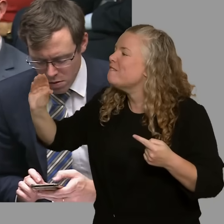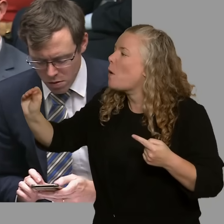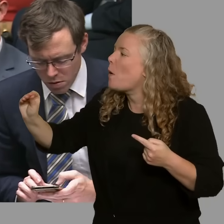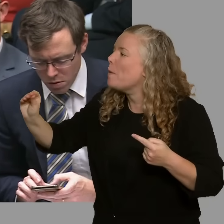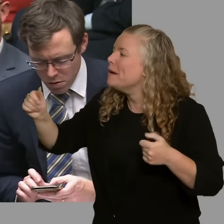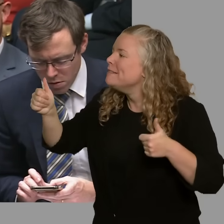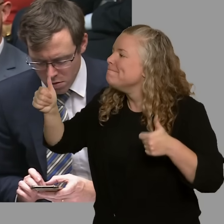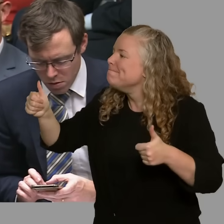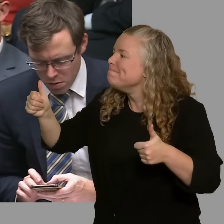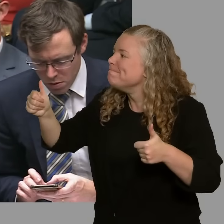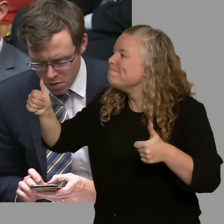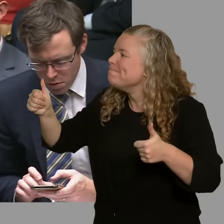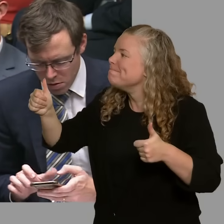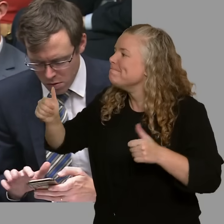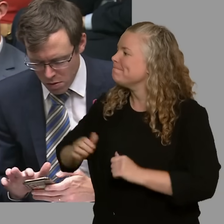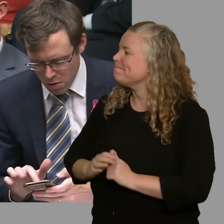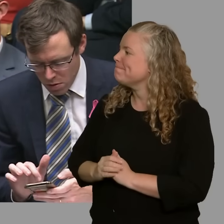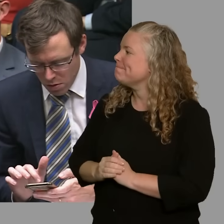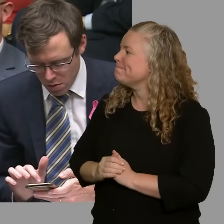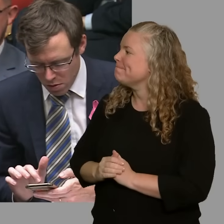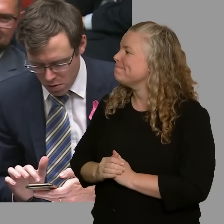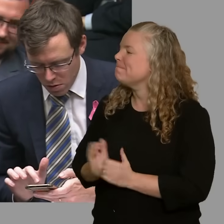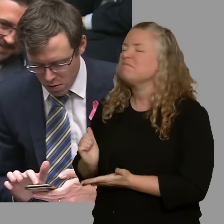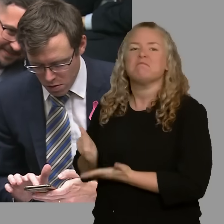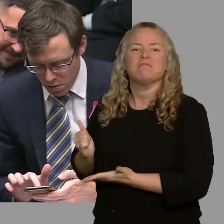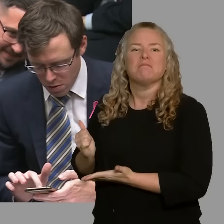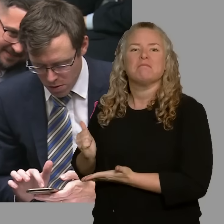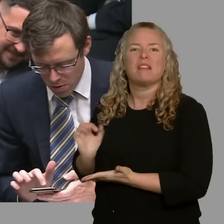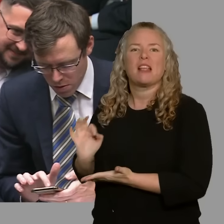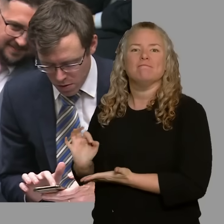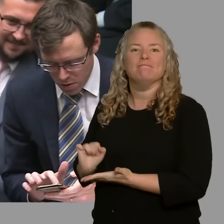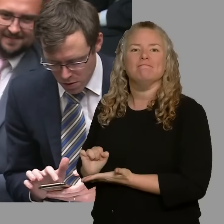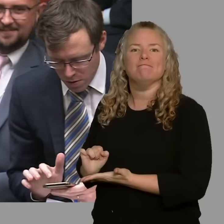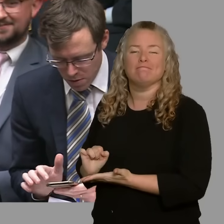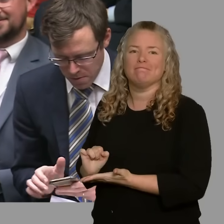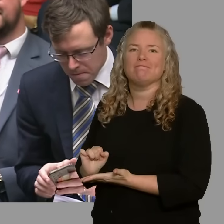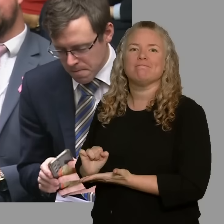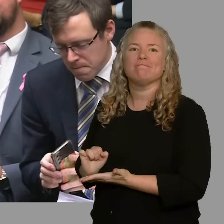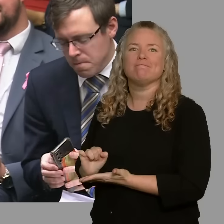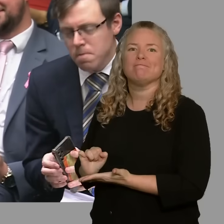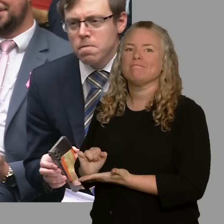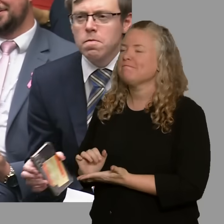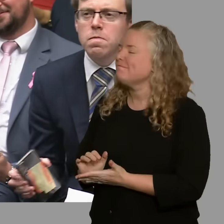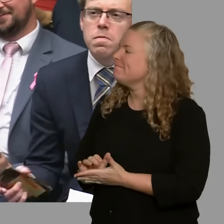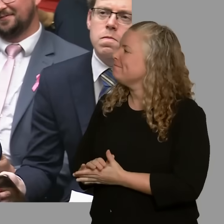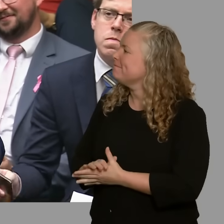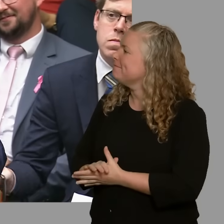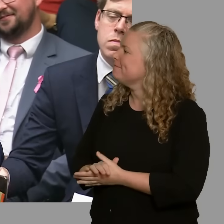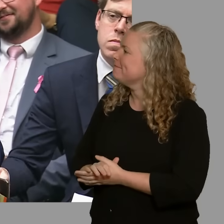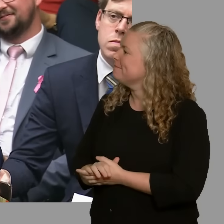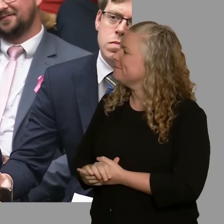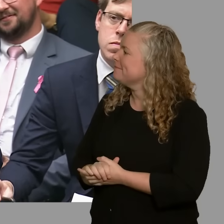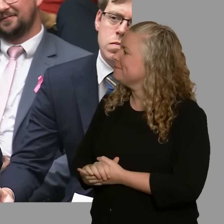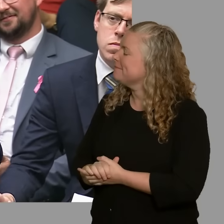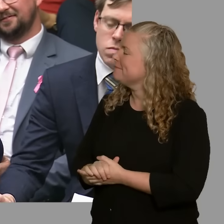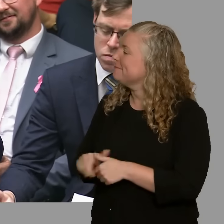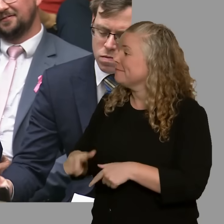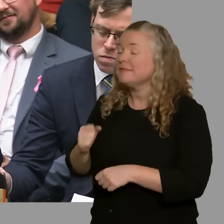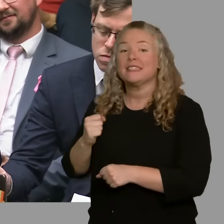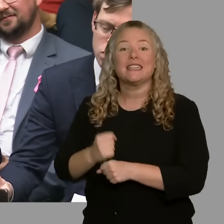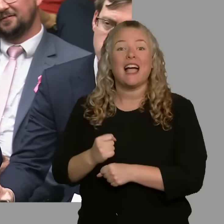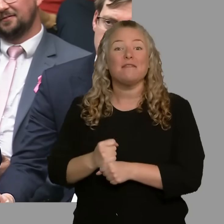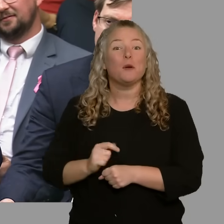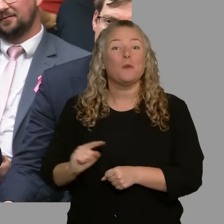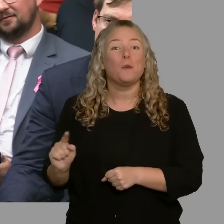This government is renewing Britain's infrastructure after 14 years of neglect, and nowhere is this more clearly needed than